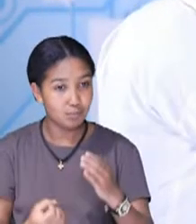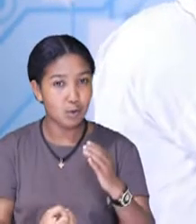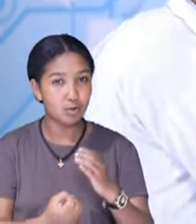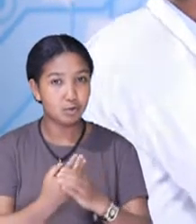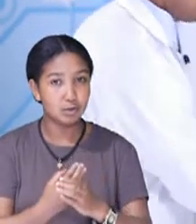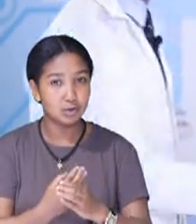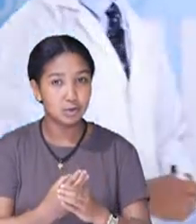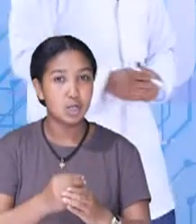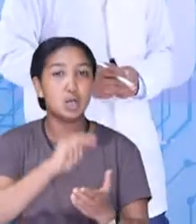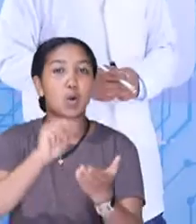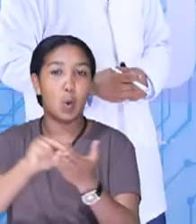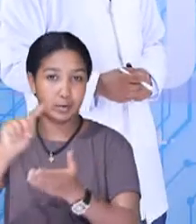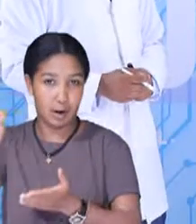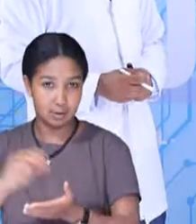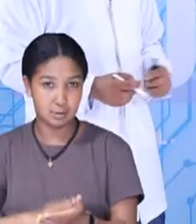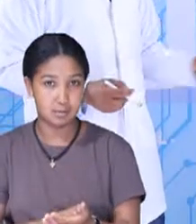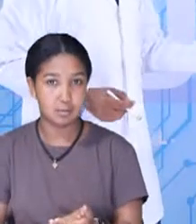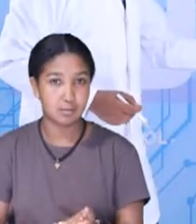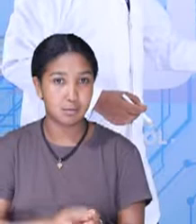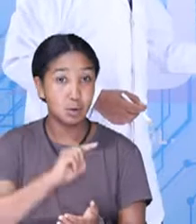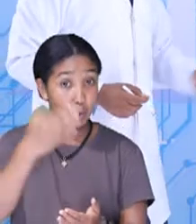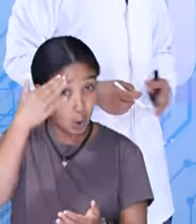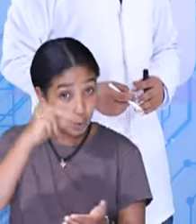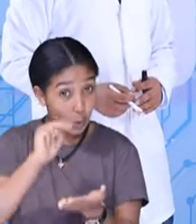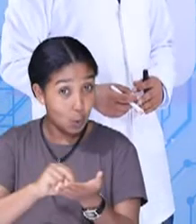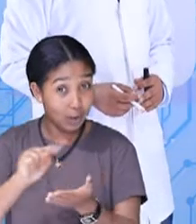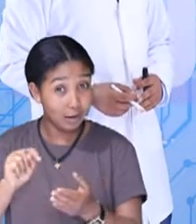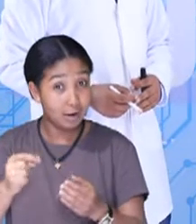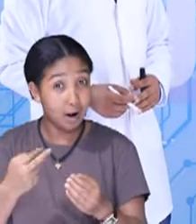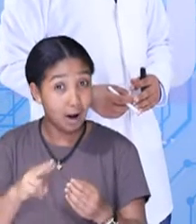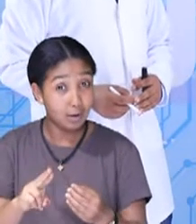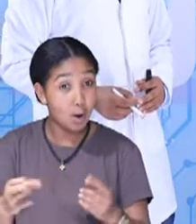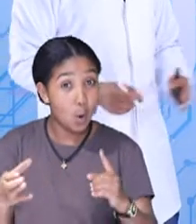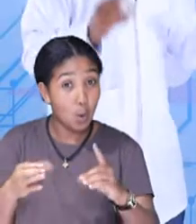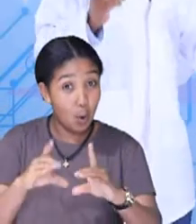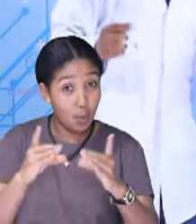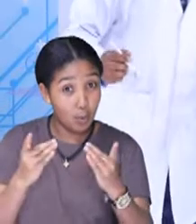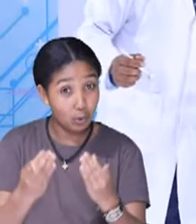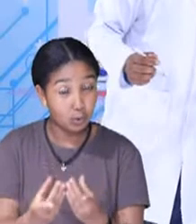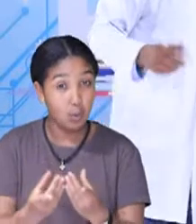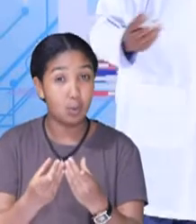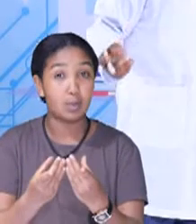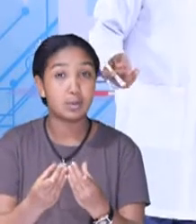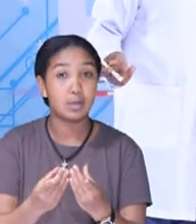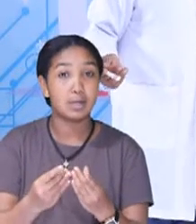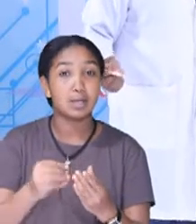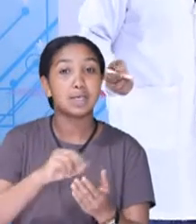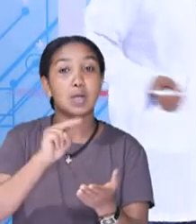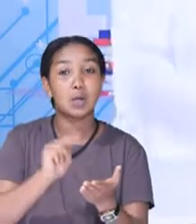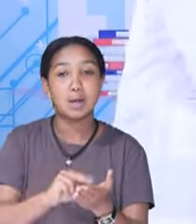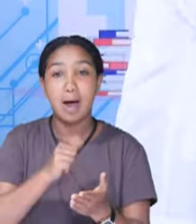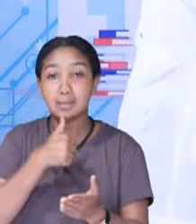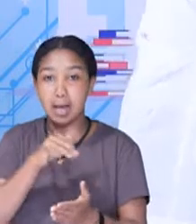produced nucleotides. You know, nucleotides are components or monomers of nucleic